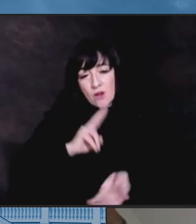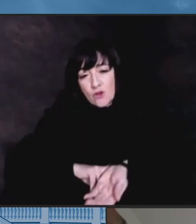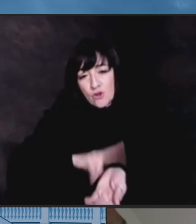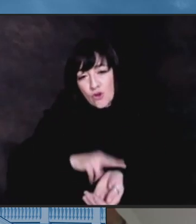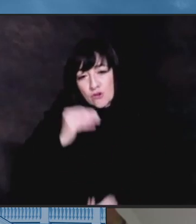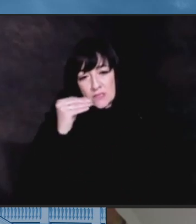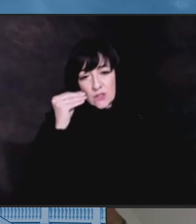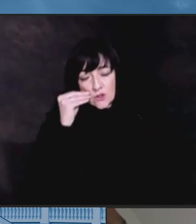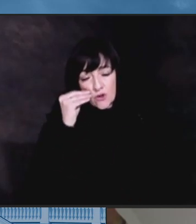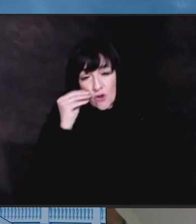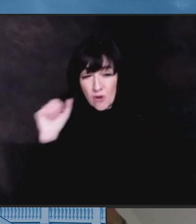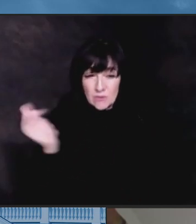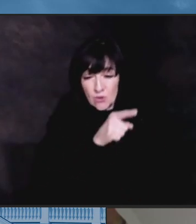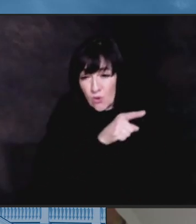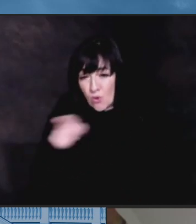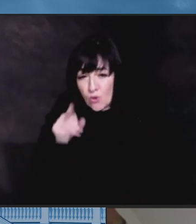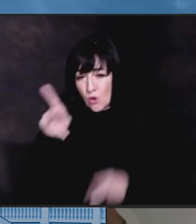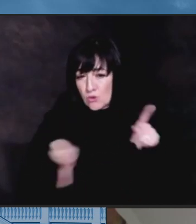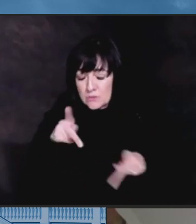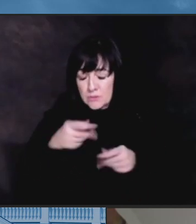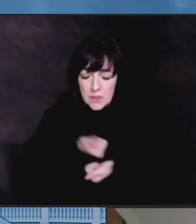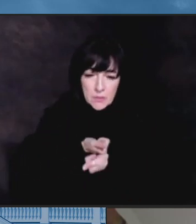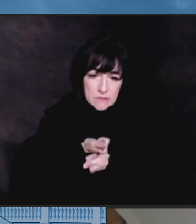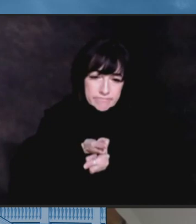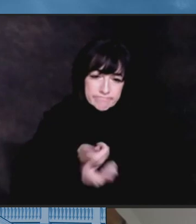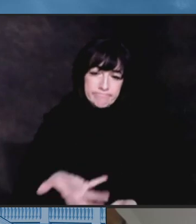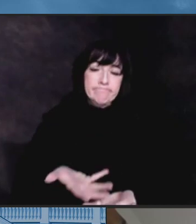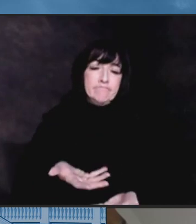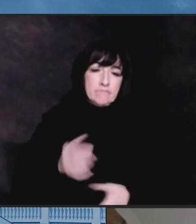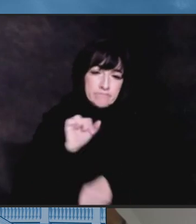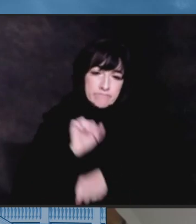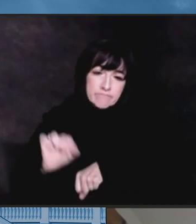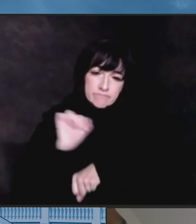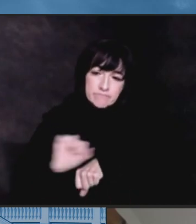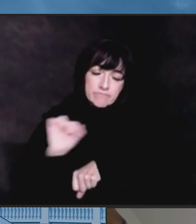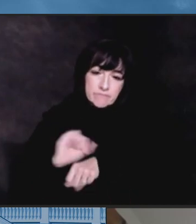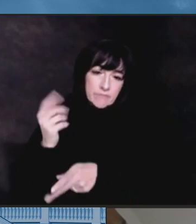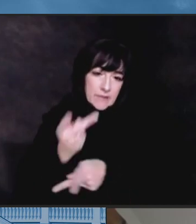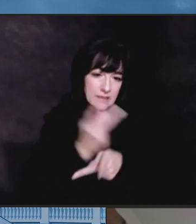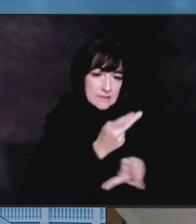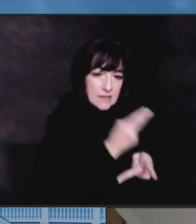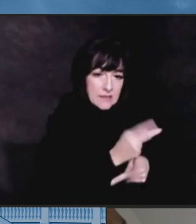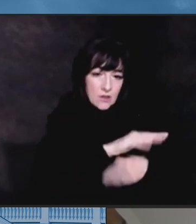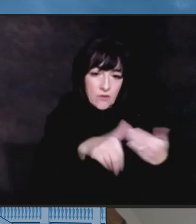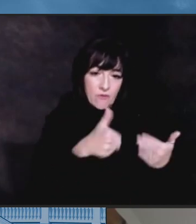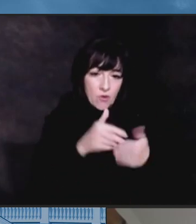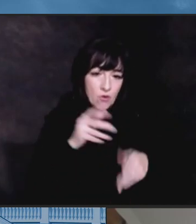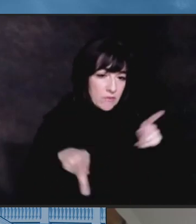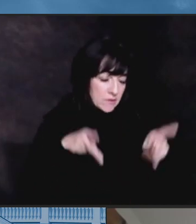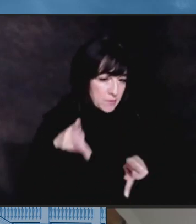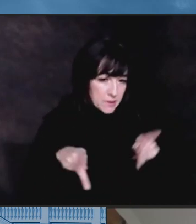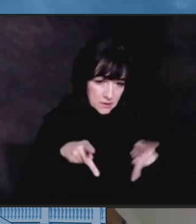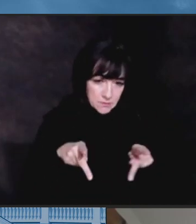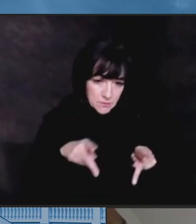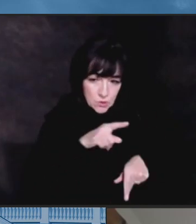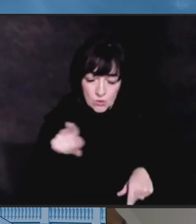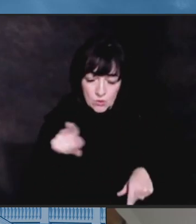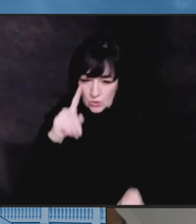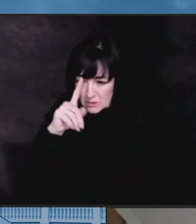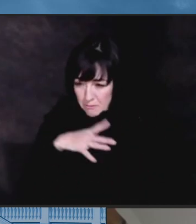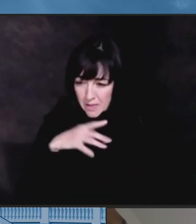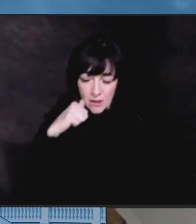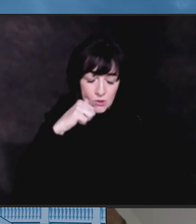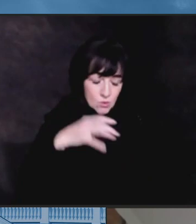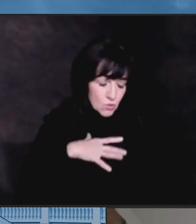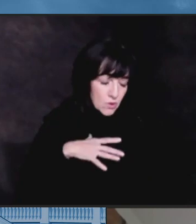those facilities that take care of our elderly citizens and loved ones. These men and women have been doing an incredible